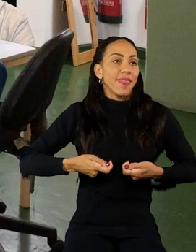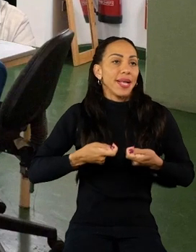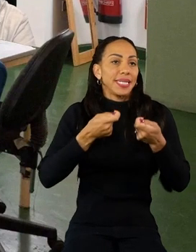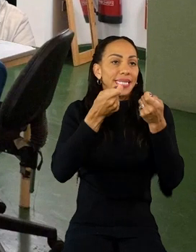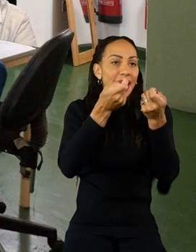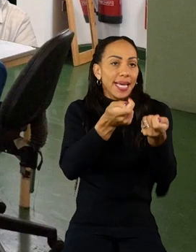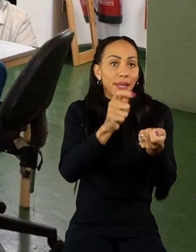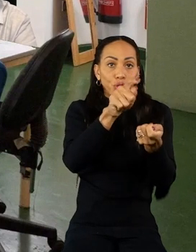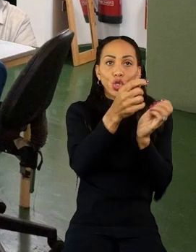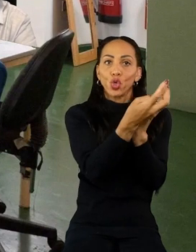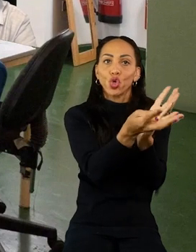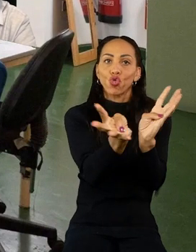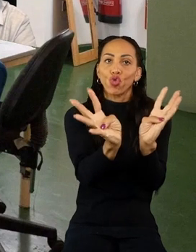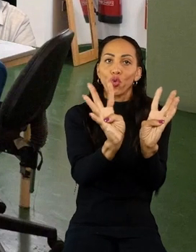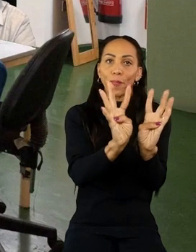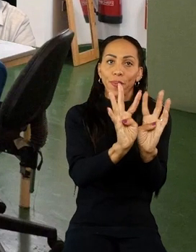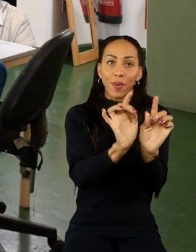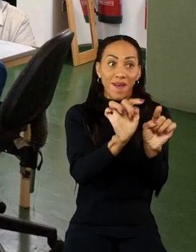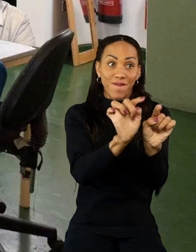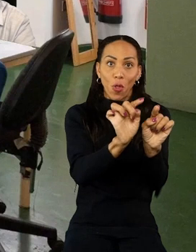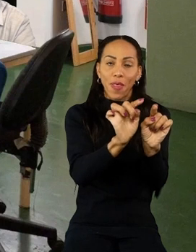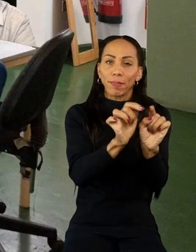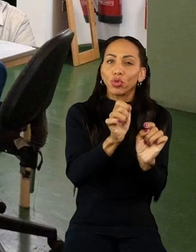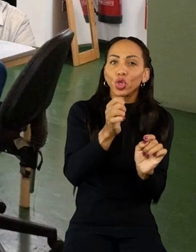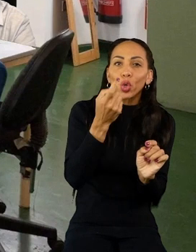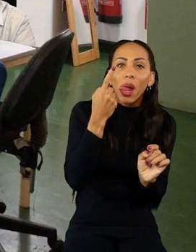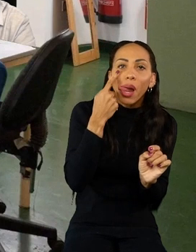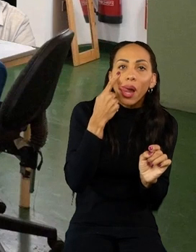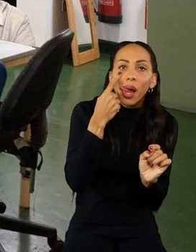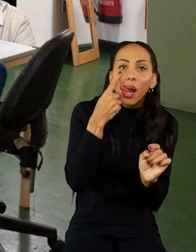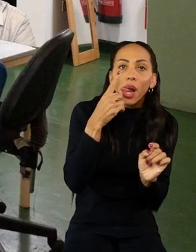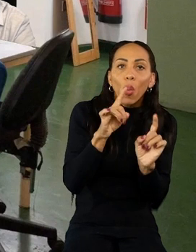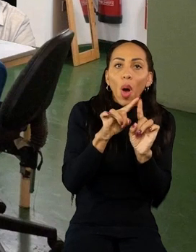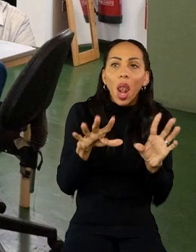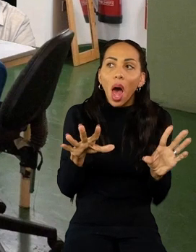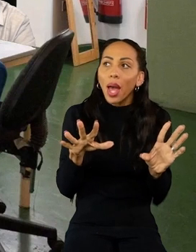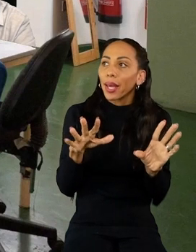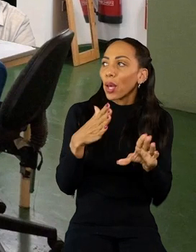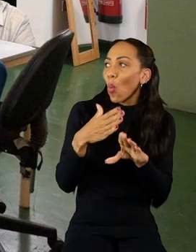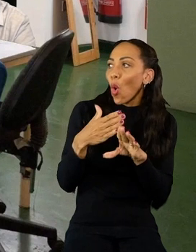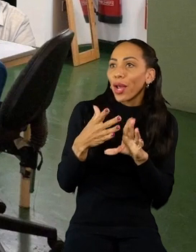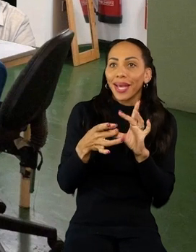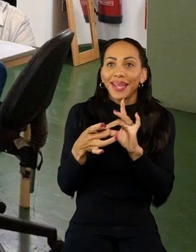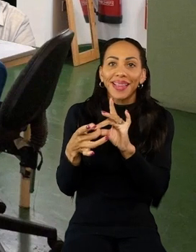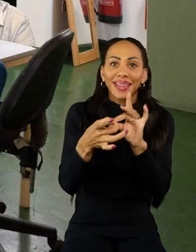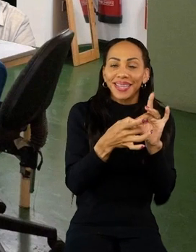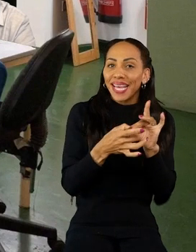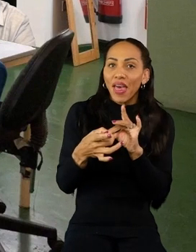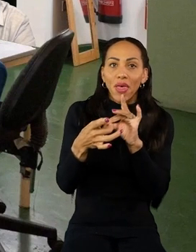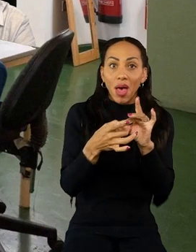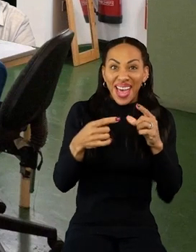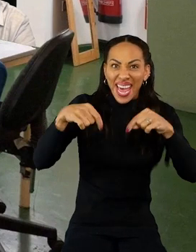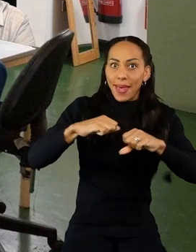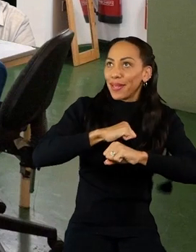digital environments, and take them to the group for the group to be within them and for